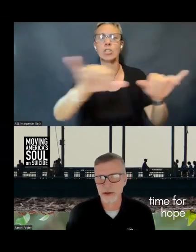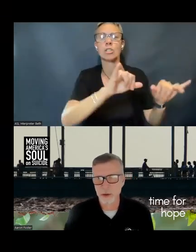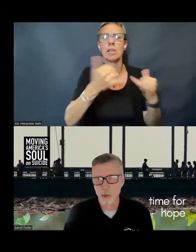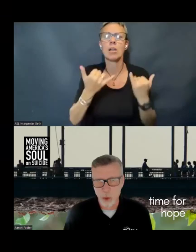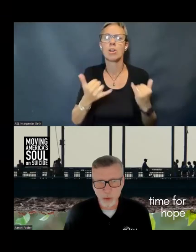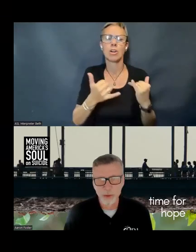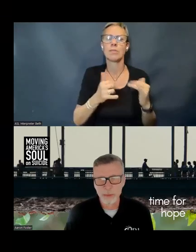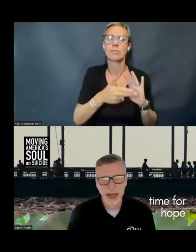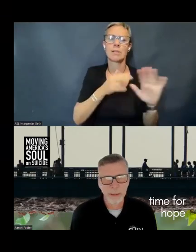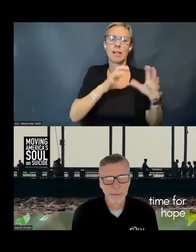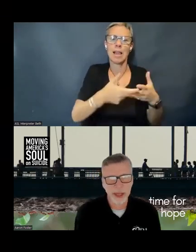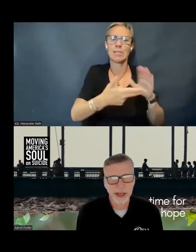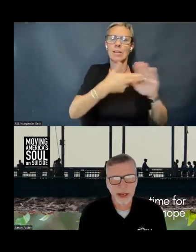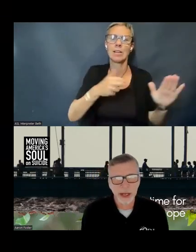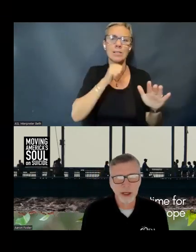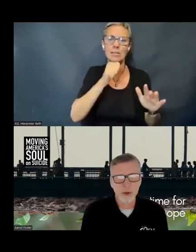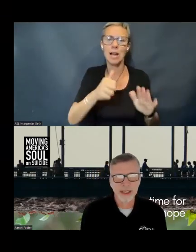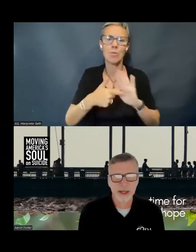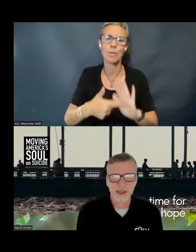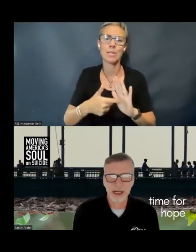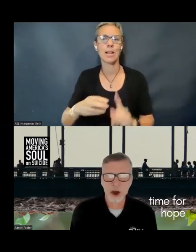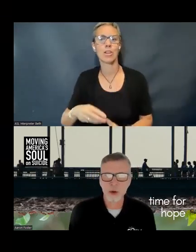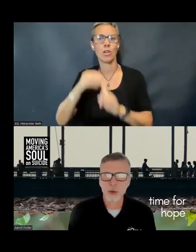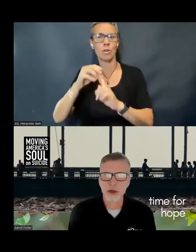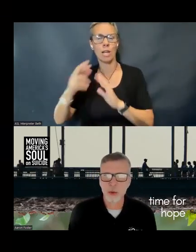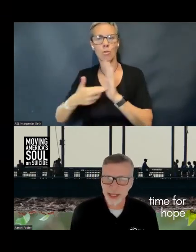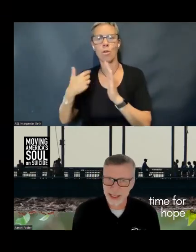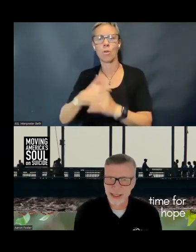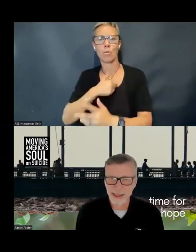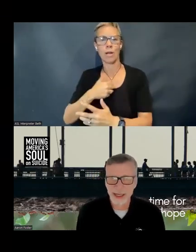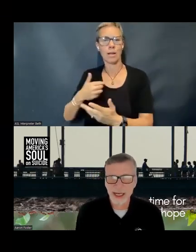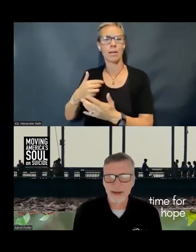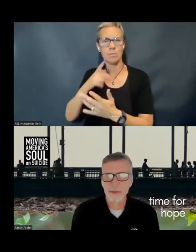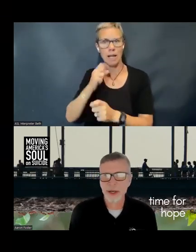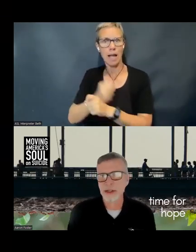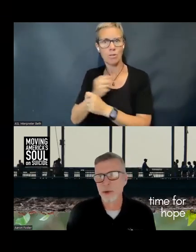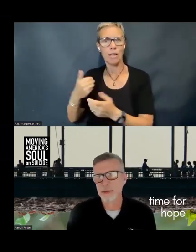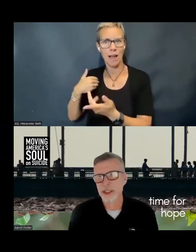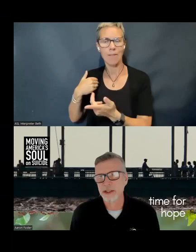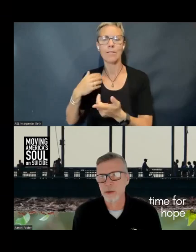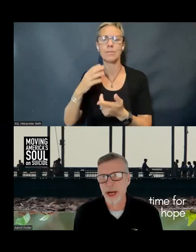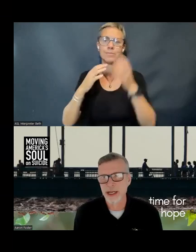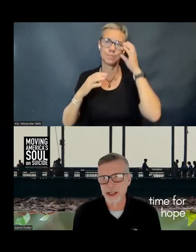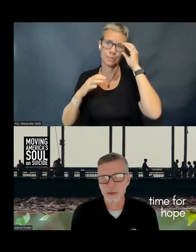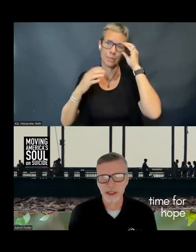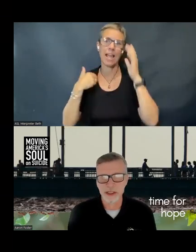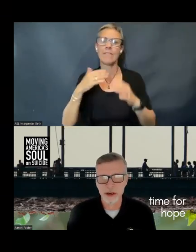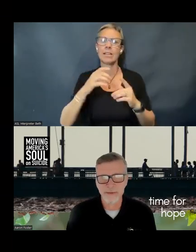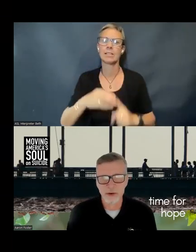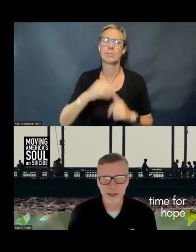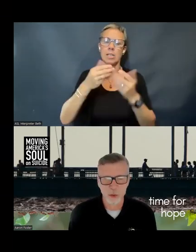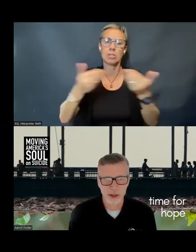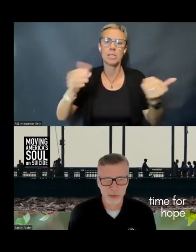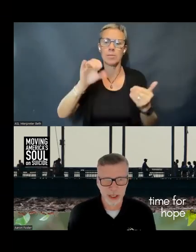represent the unique role that we play. The new SOC code will correct this, giving peer support specialists the recognition we